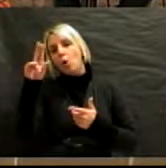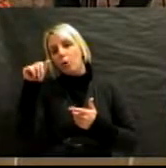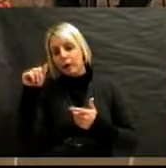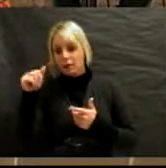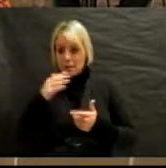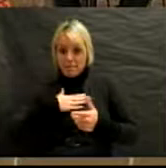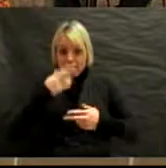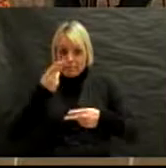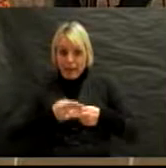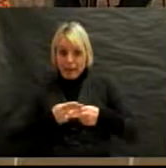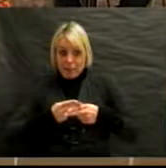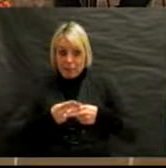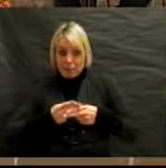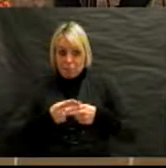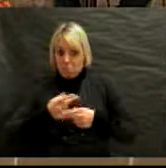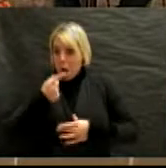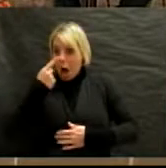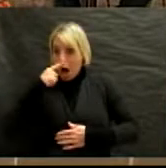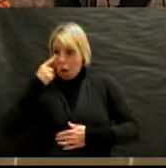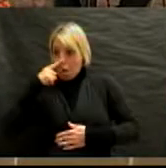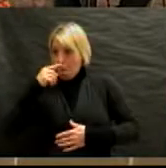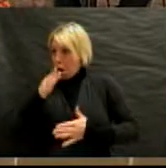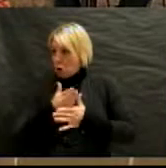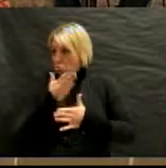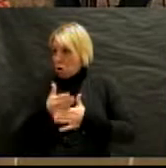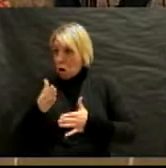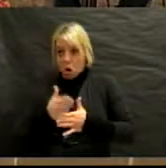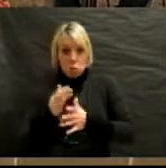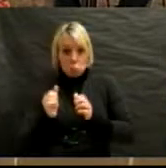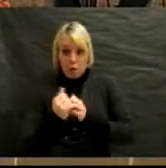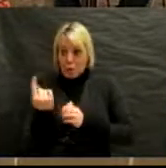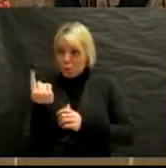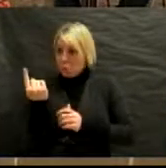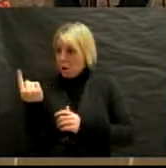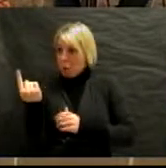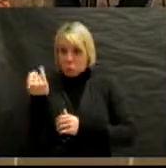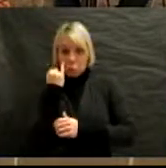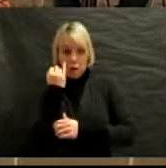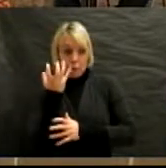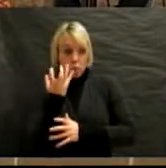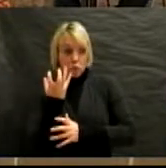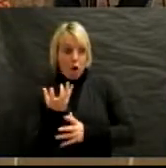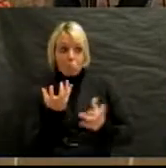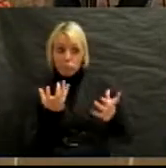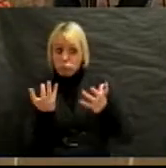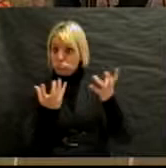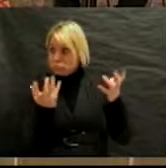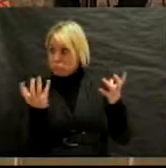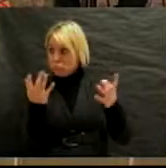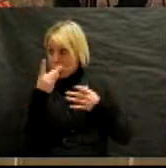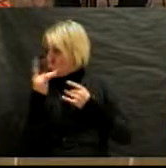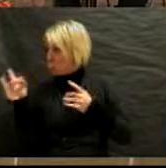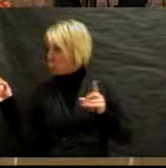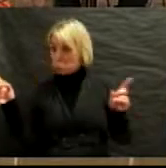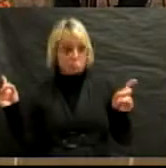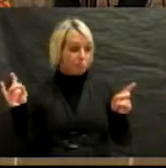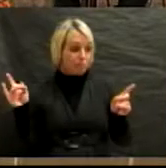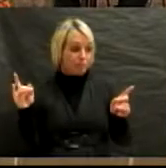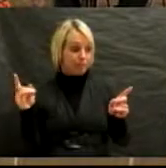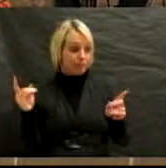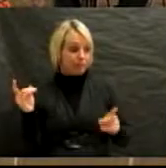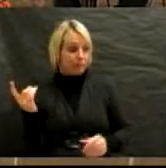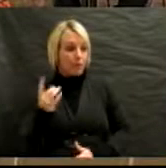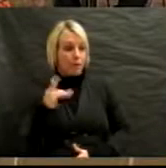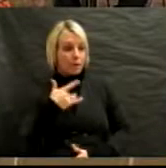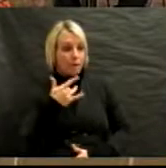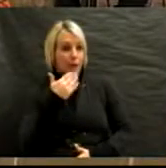sharing that with someone else if anybody else has an interest. I always feel bad I'm the only person who shows up who has no